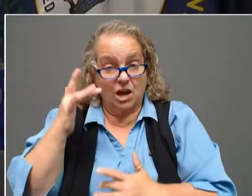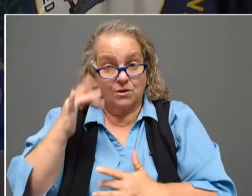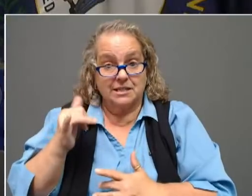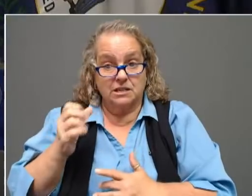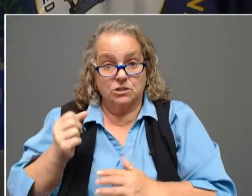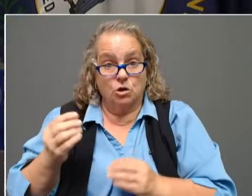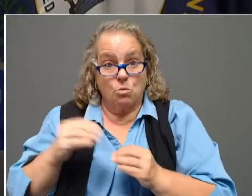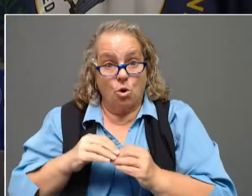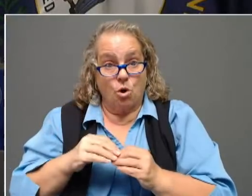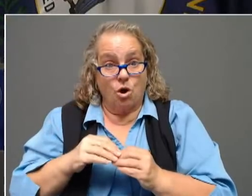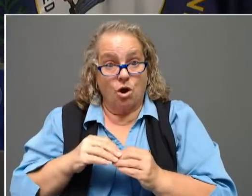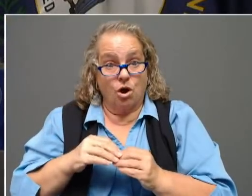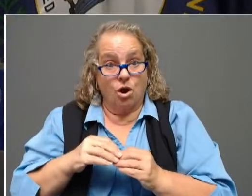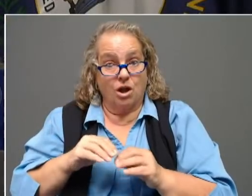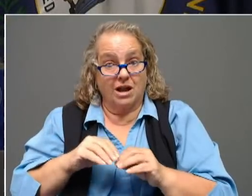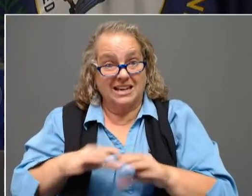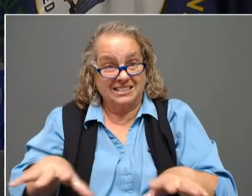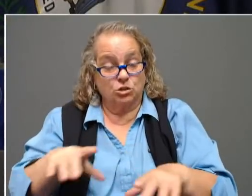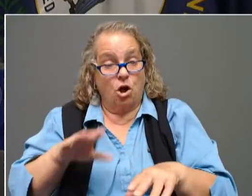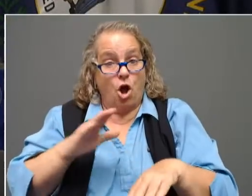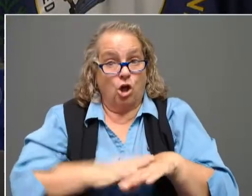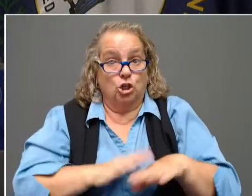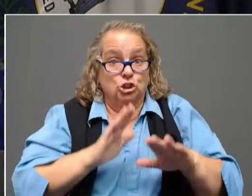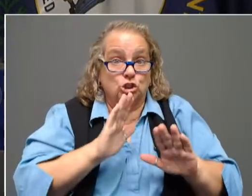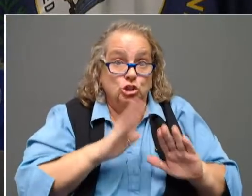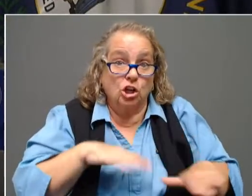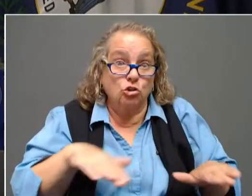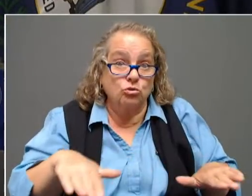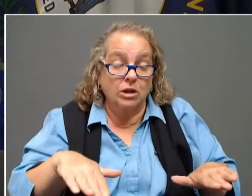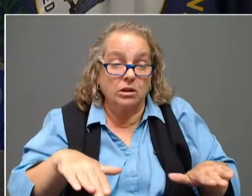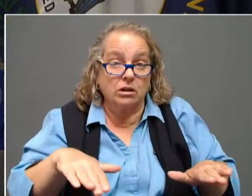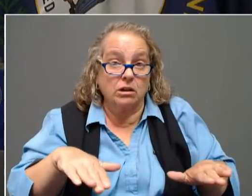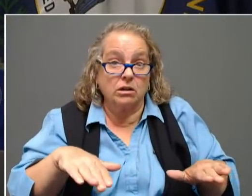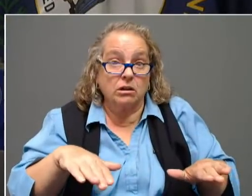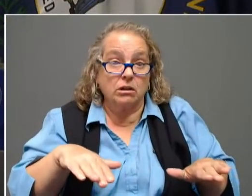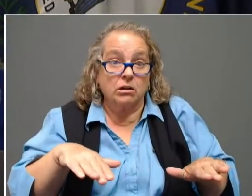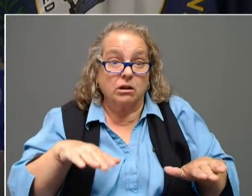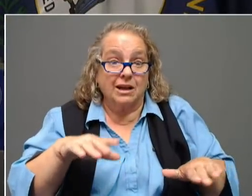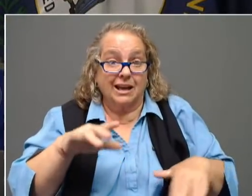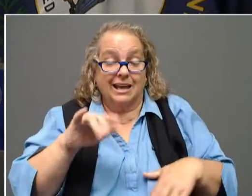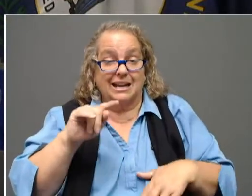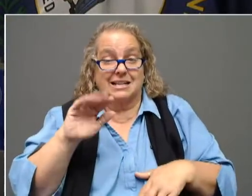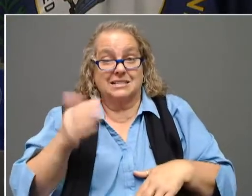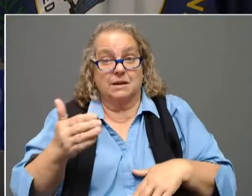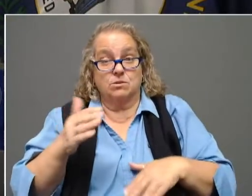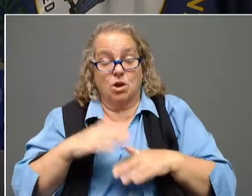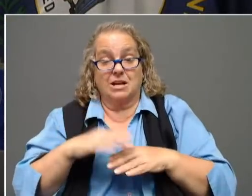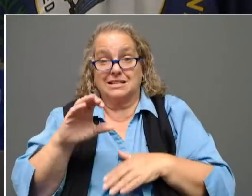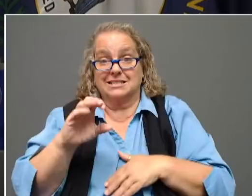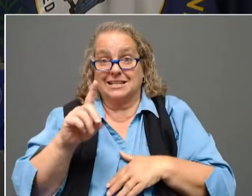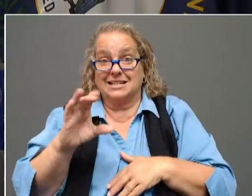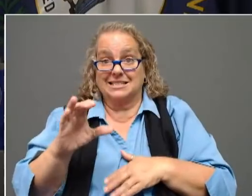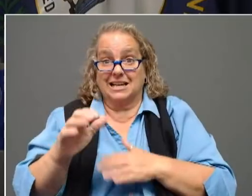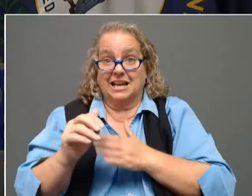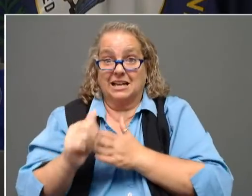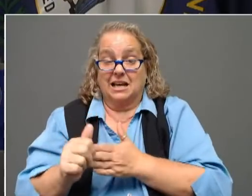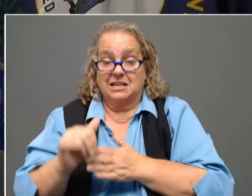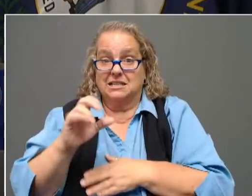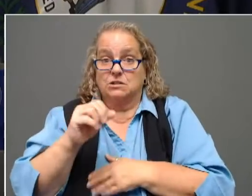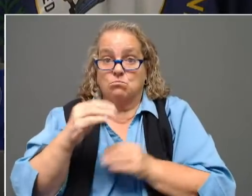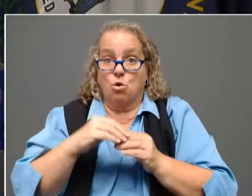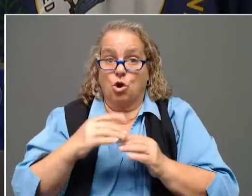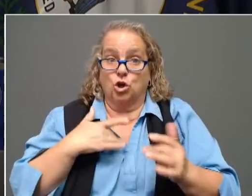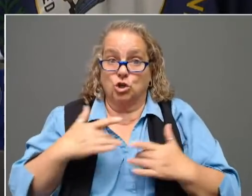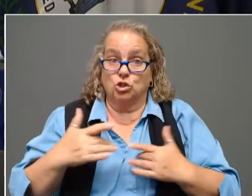among children? I mean, it seems like, based on some of the CDC guidance, it was more concerned staff